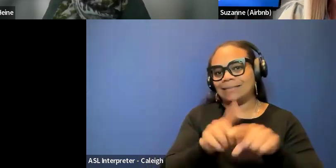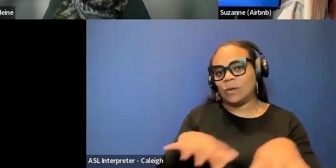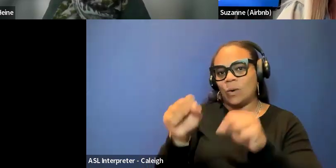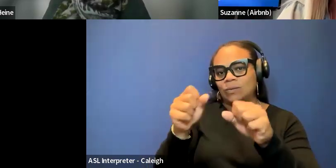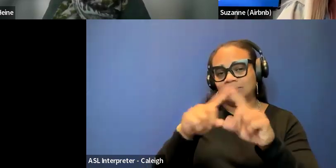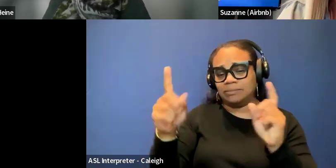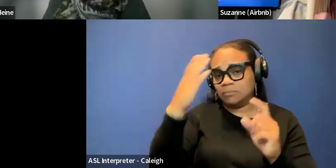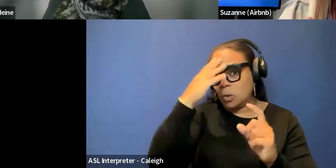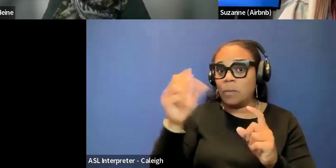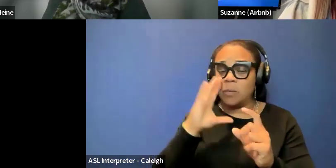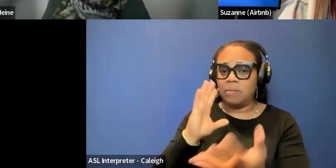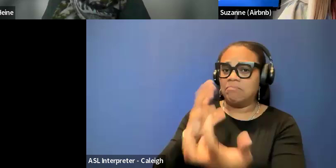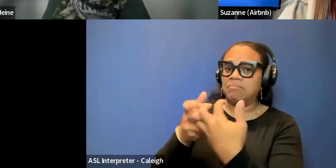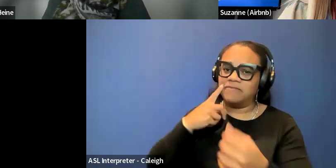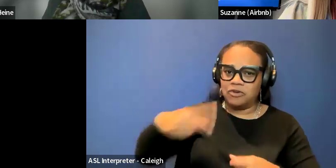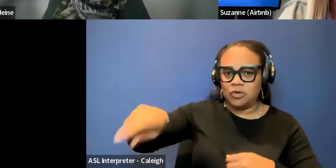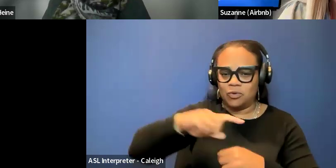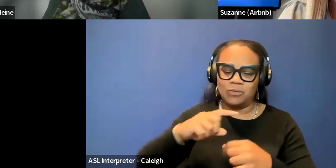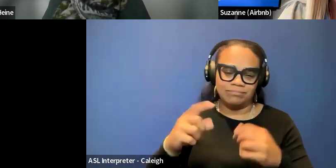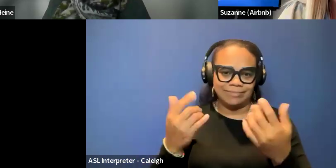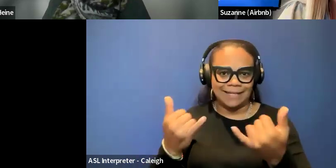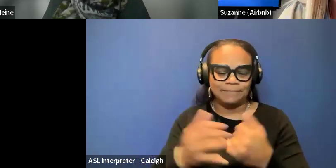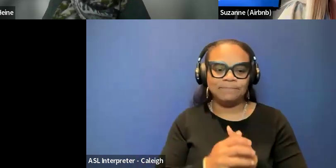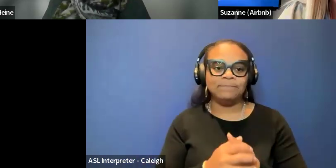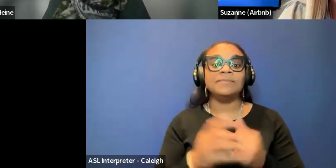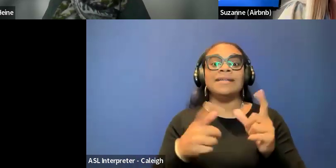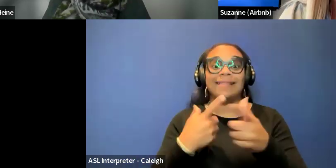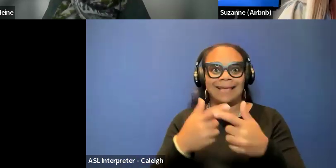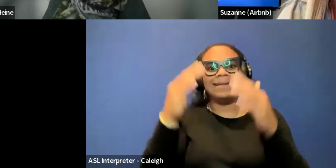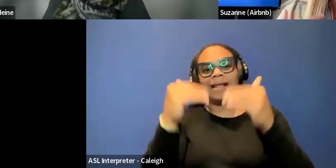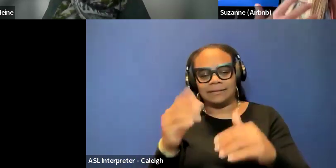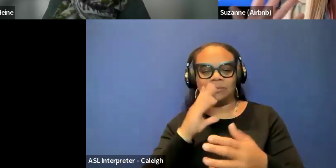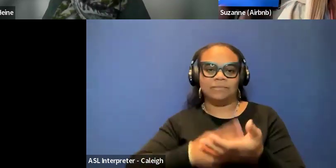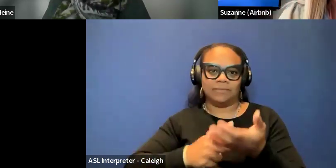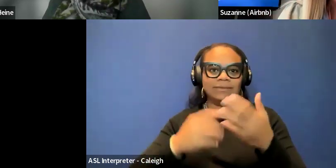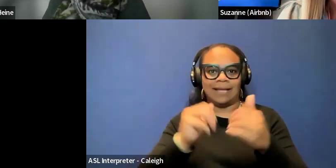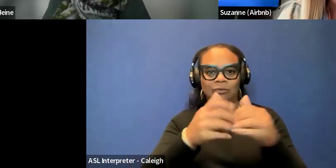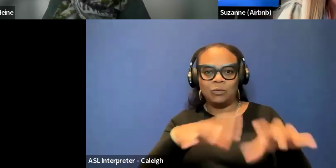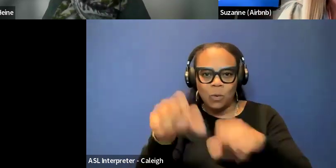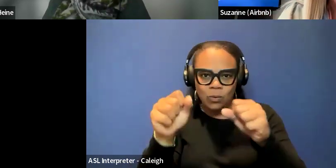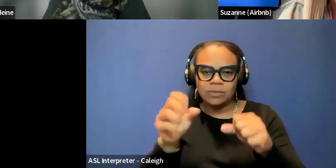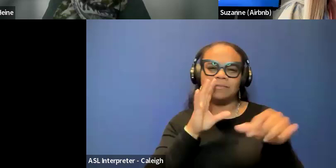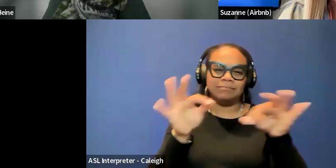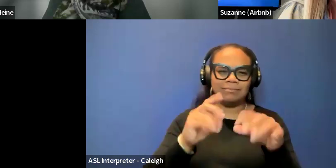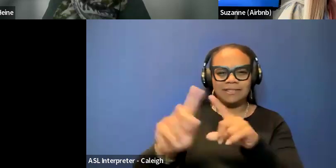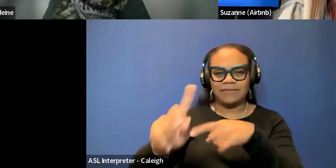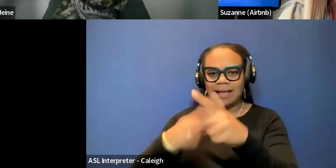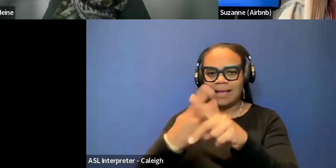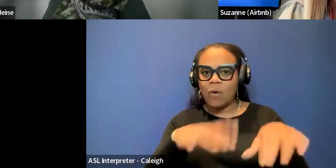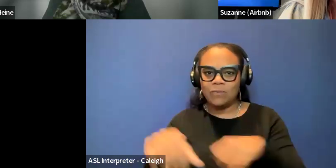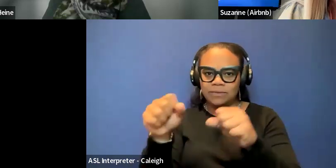here today. And then we're going to move on to hosting and talk a little bit about the different types of hosting on